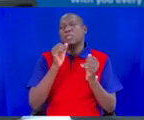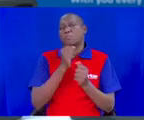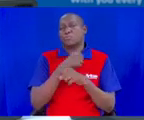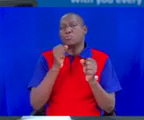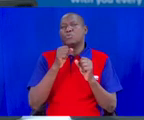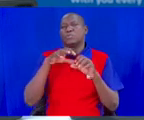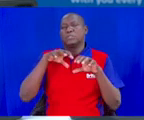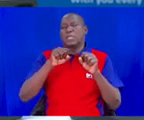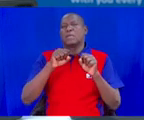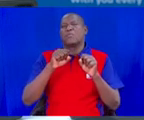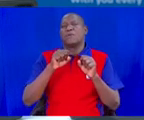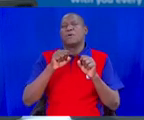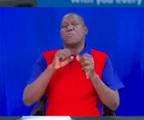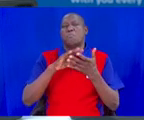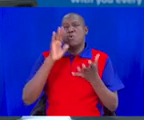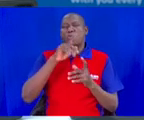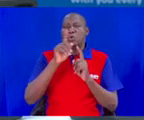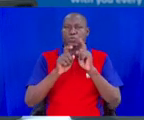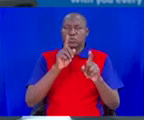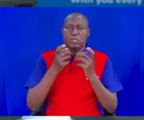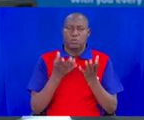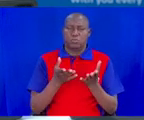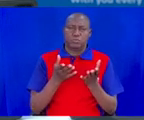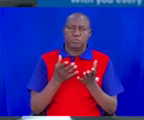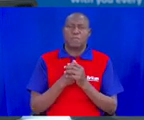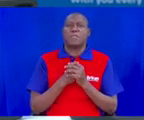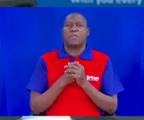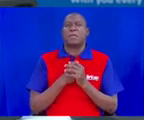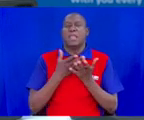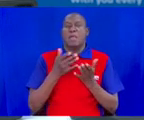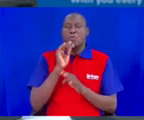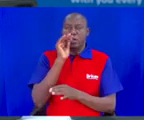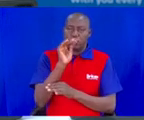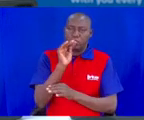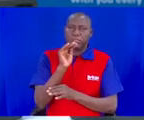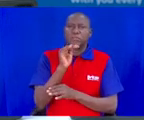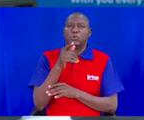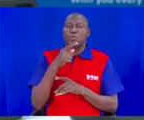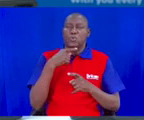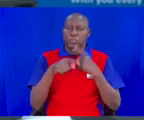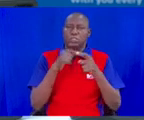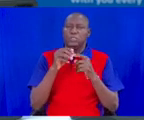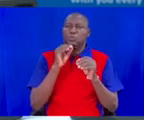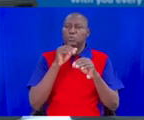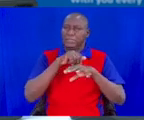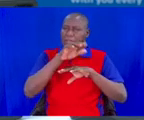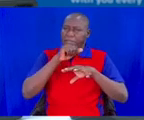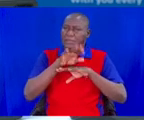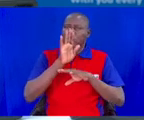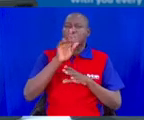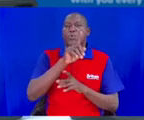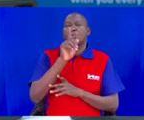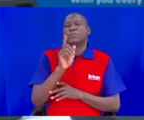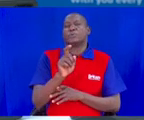answers, more questions at this point in time. We request that you continue sending your questions, and